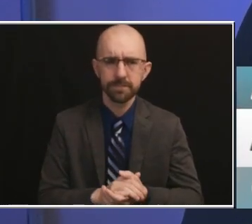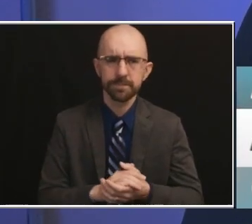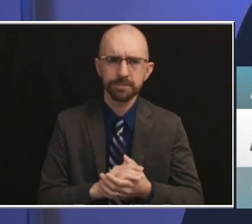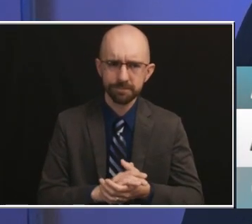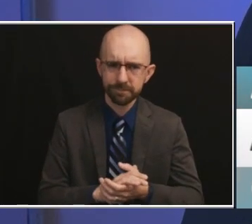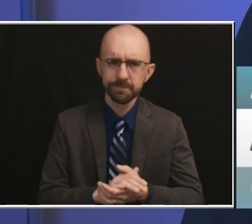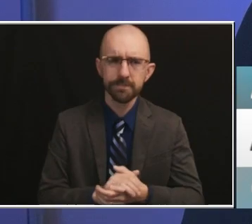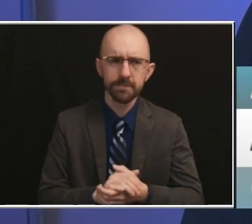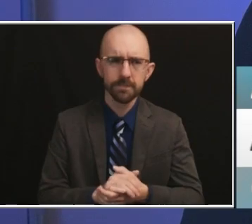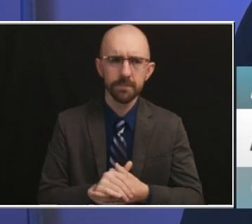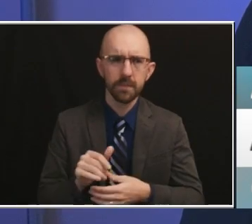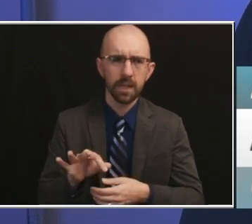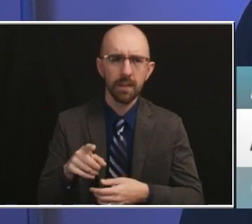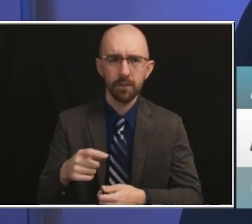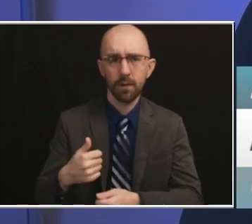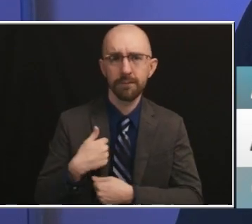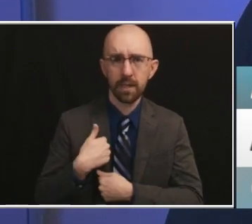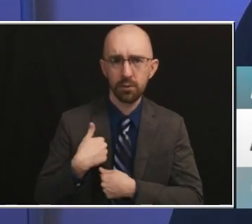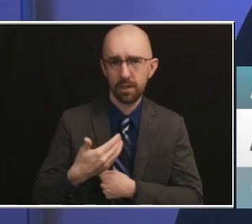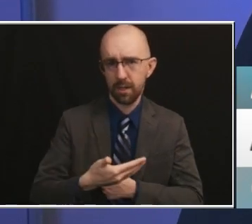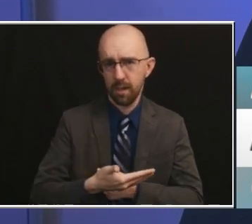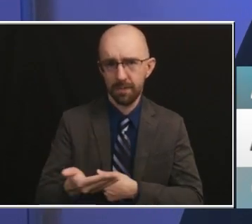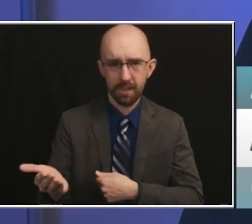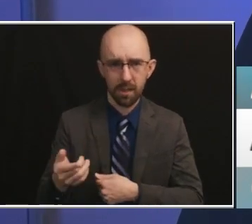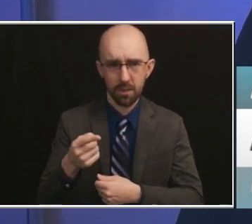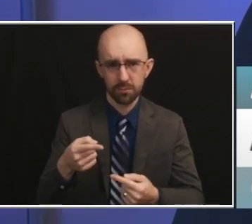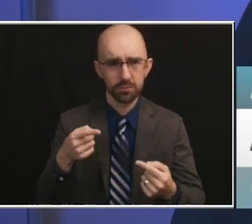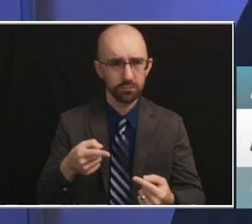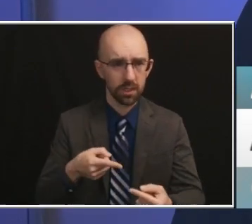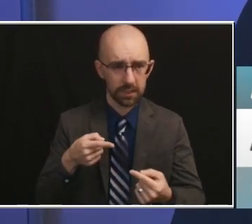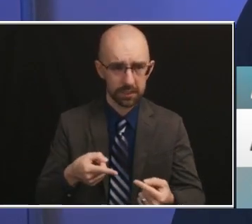If you're a veteran out there and you're struggling,